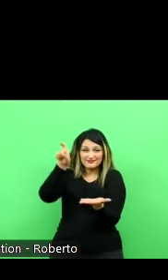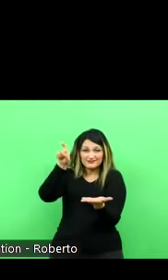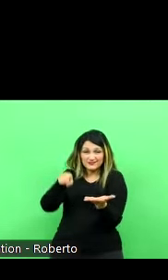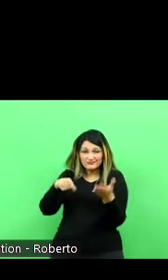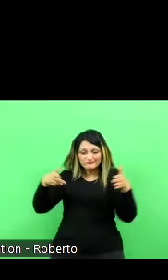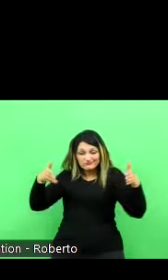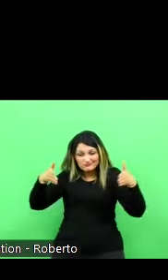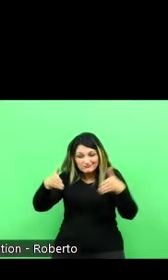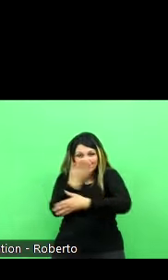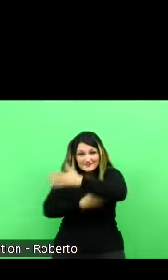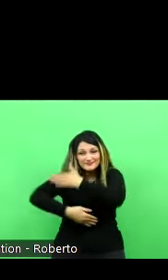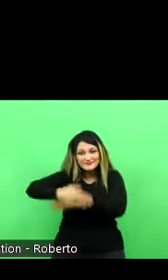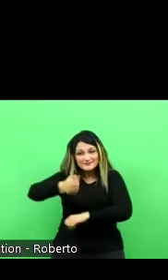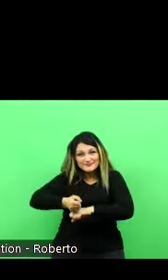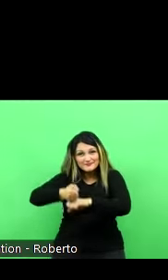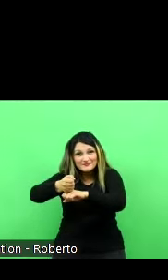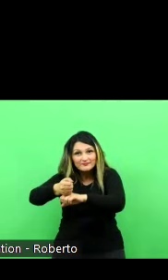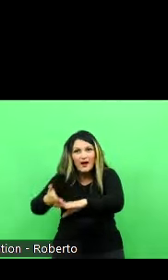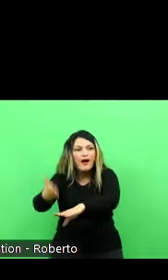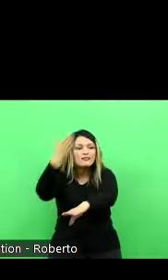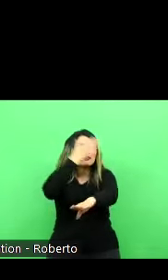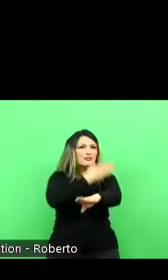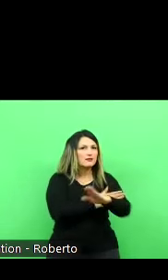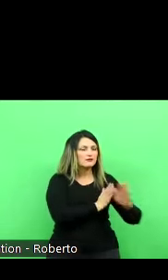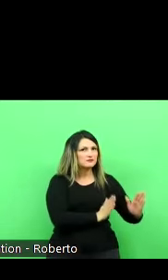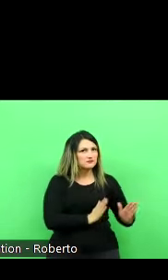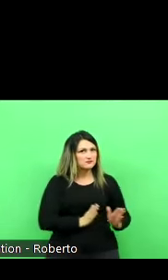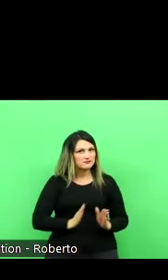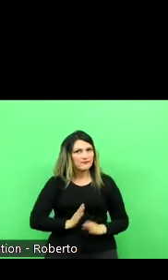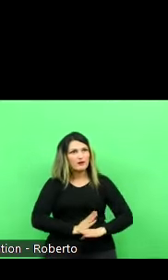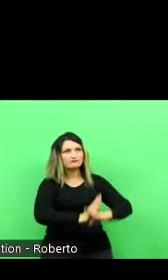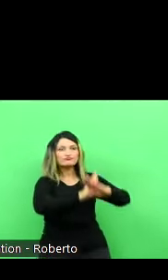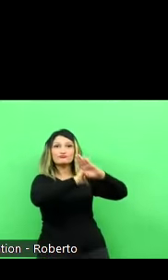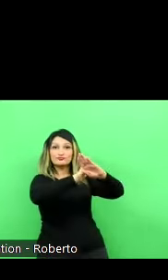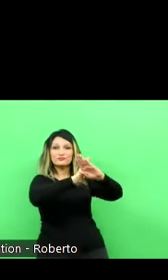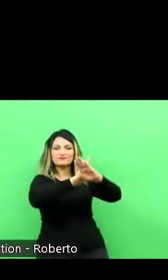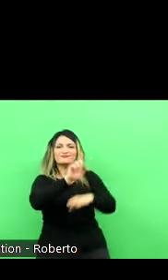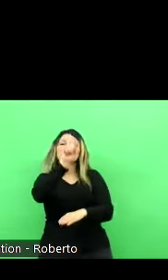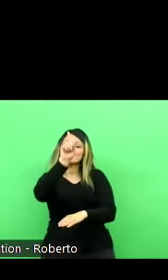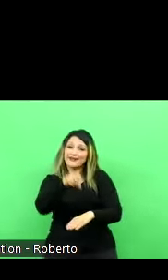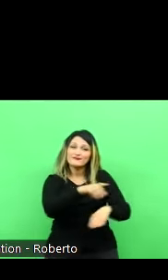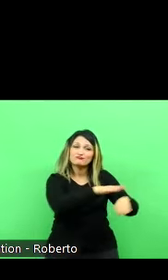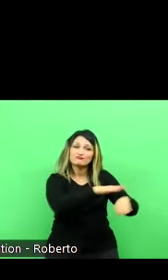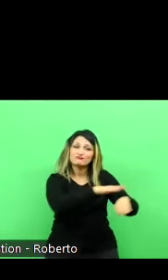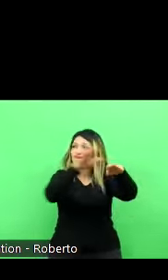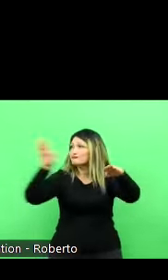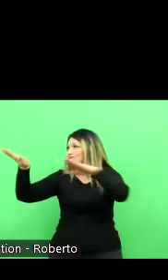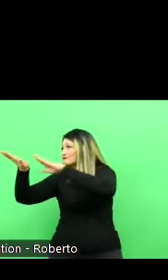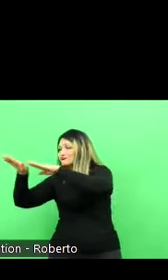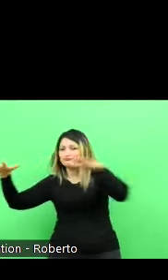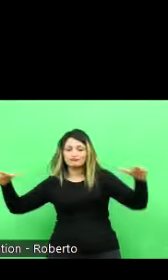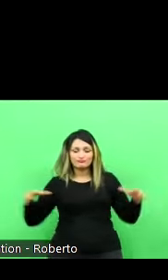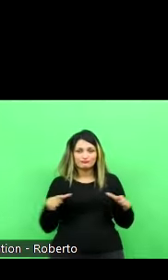from an inclusive and resilient point of view in terms of how to deal with disasters. So our commitment, our future